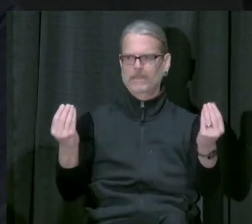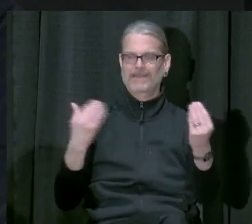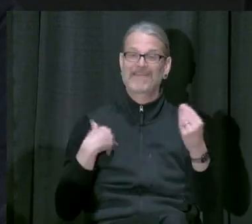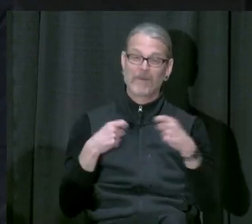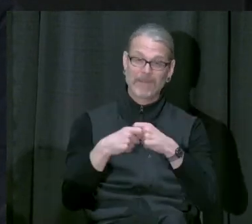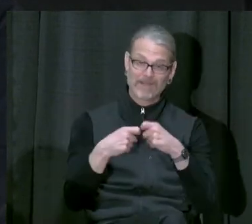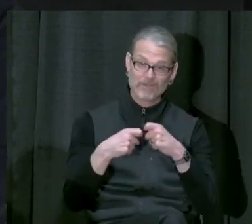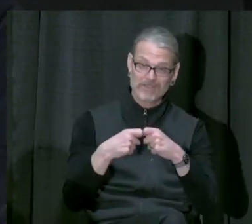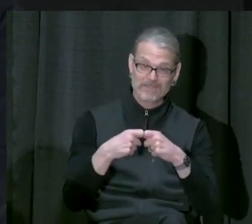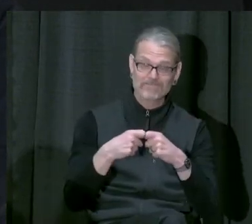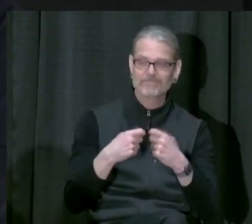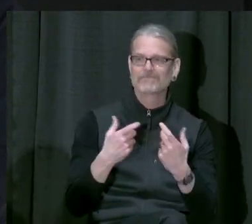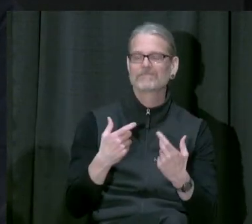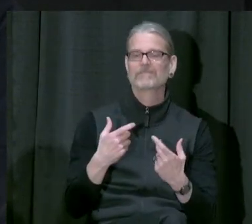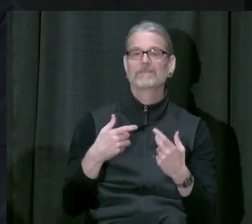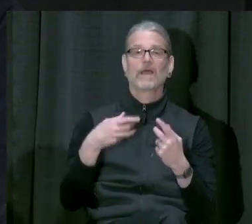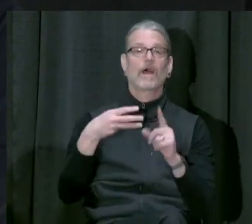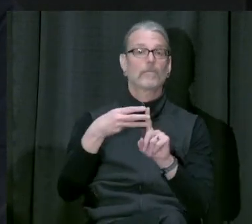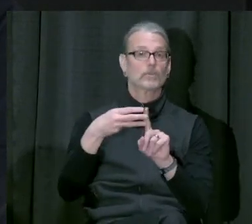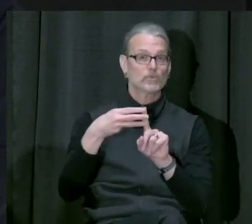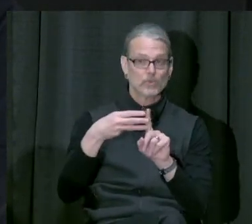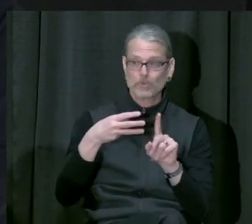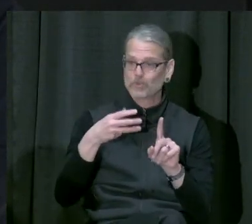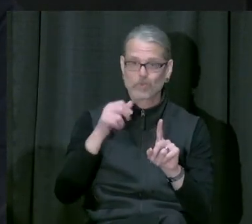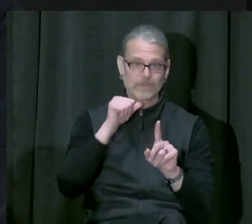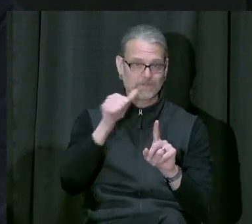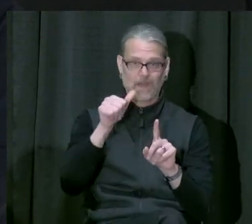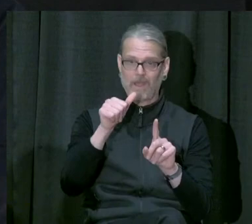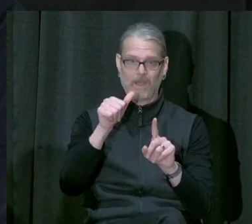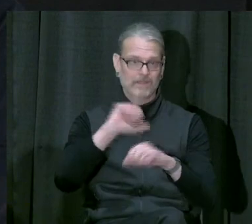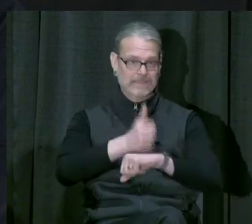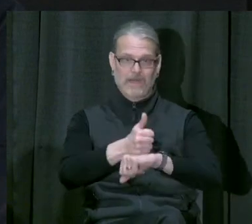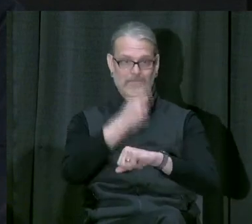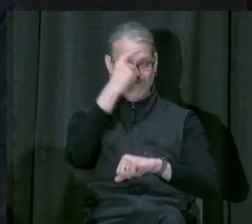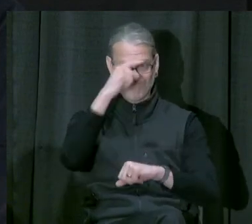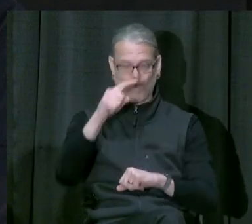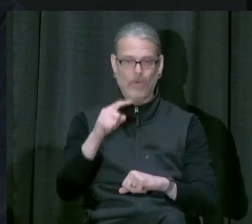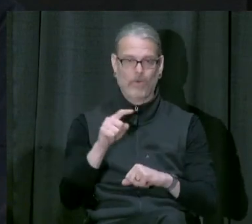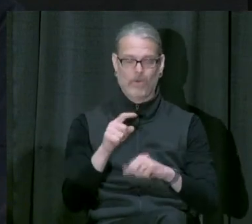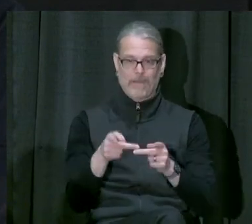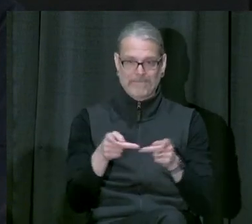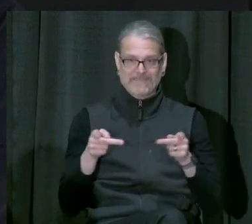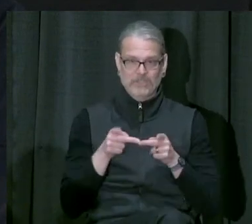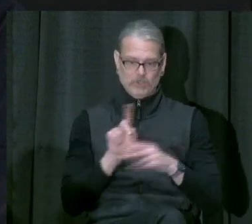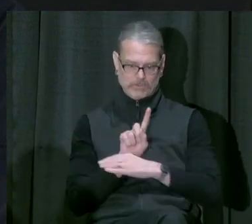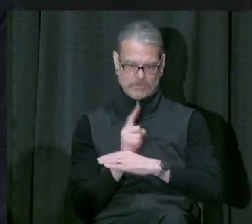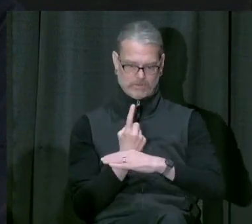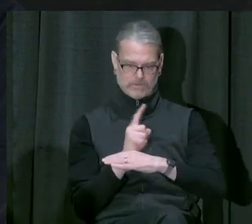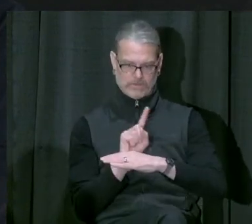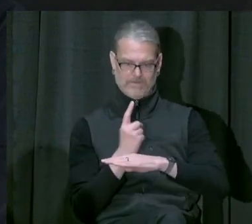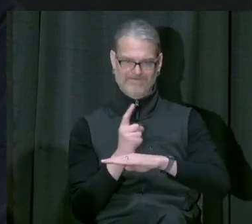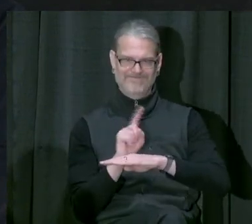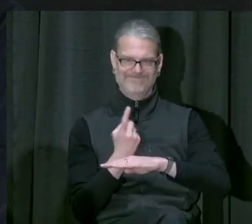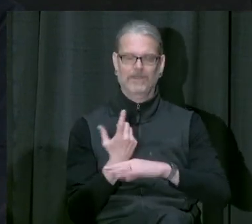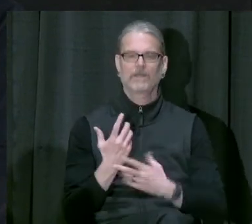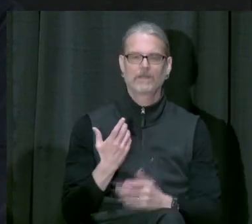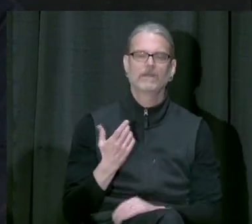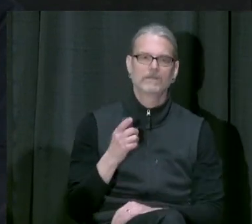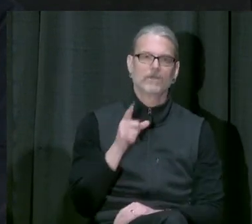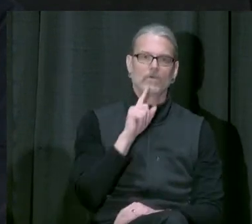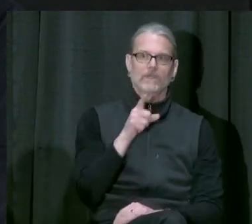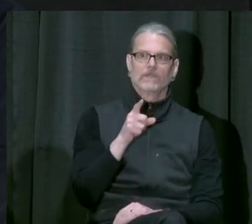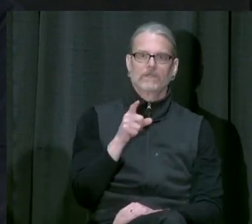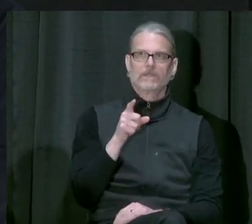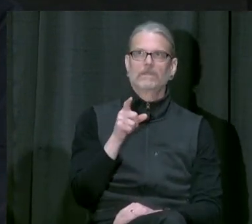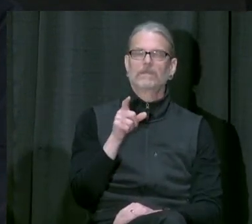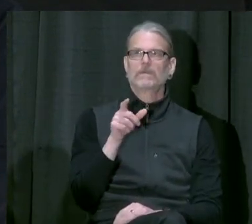with. Bluetooth really wasn't designed for positioning. So we soon learned, and actually right at that